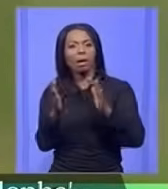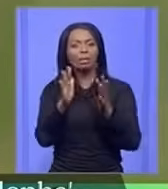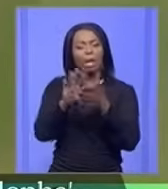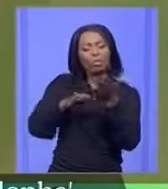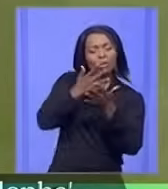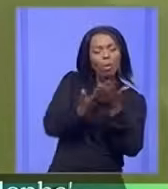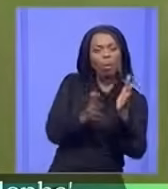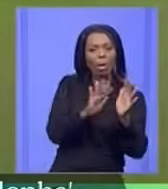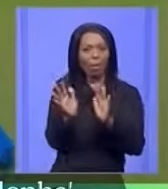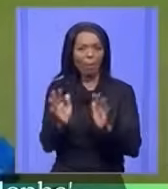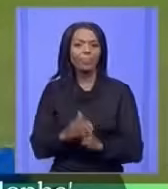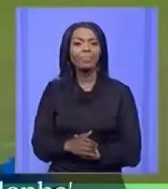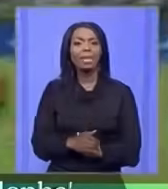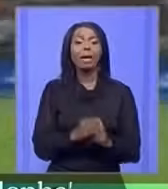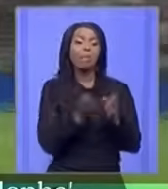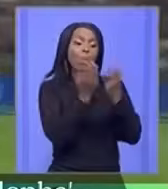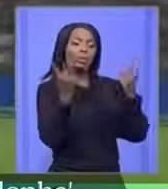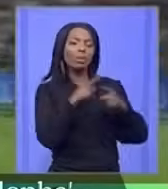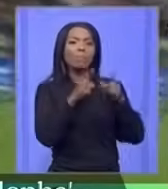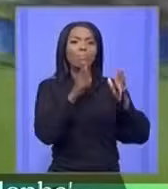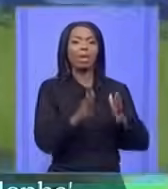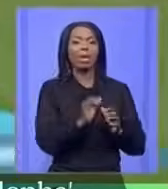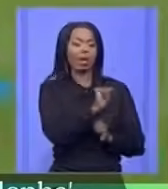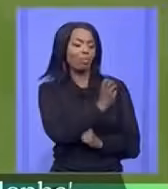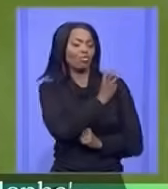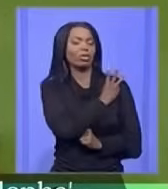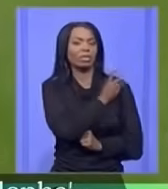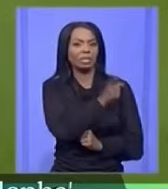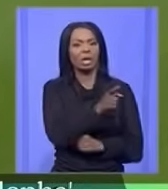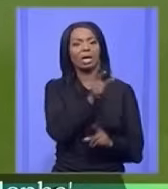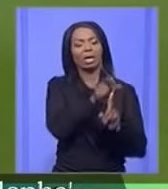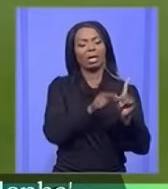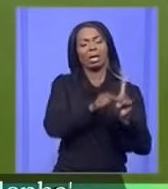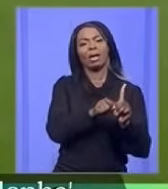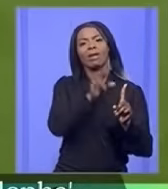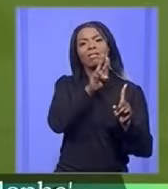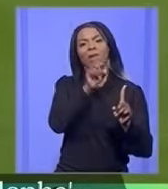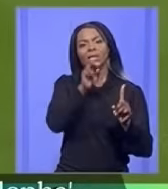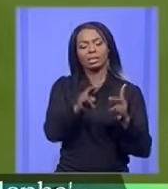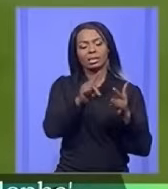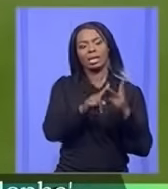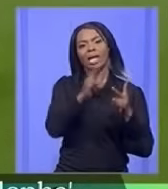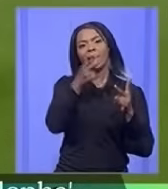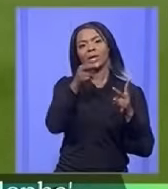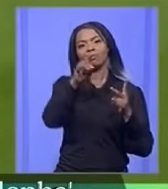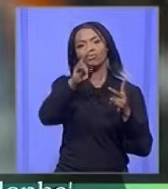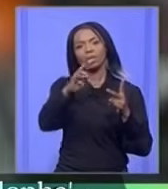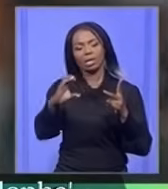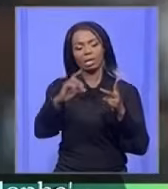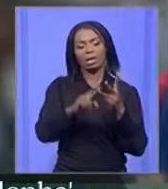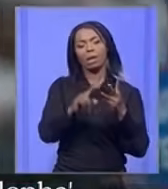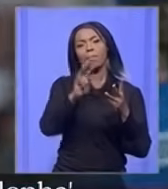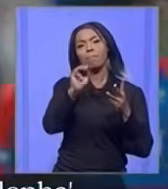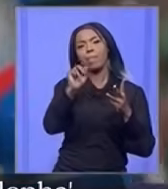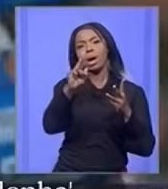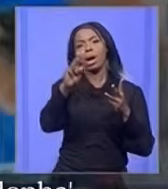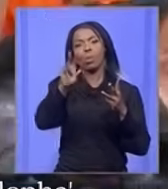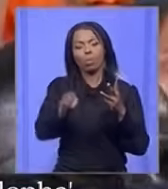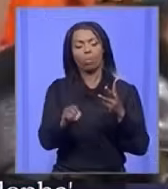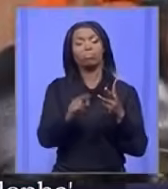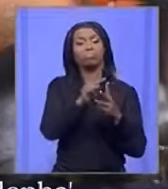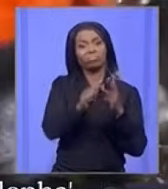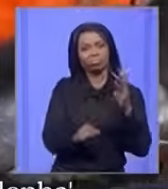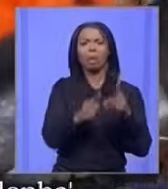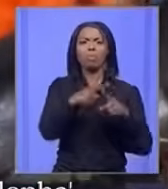Paraluki ba bantši ba di-Proteas go akaretša Rassie van der Dusen, Henrik Klassen le Marco Jansen ba